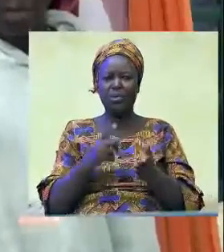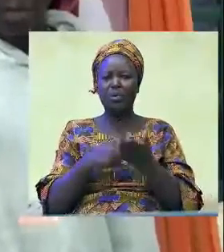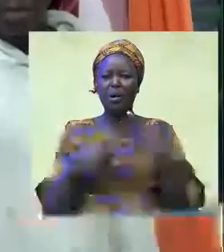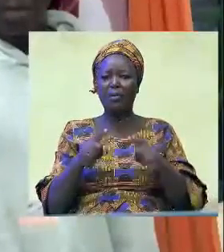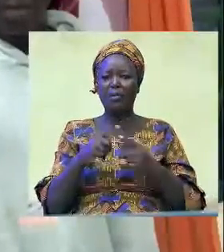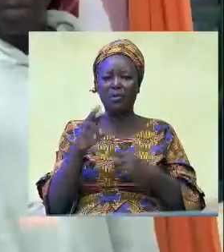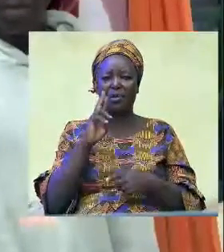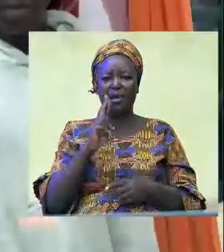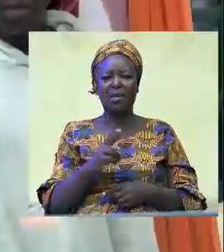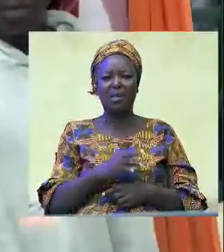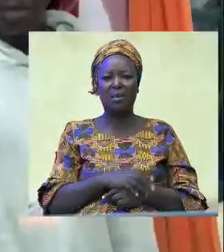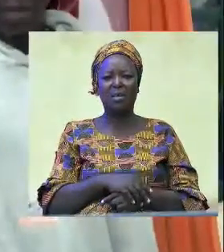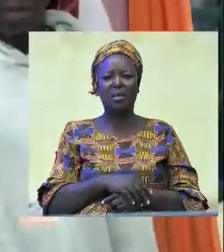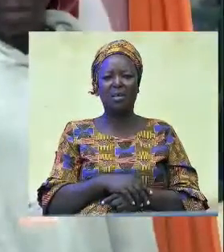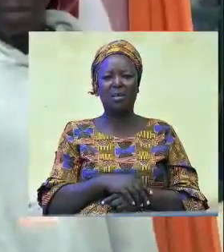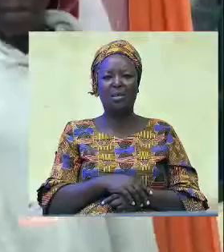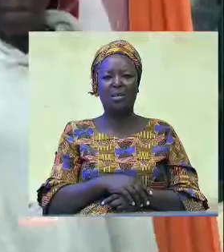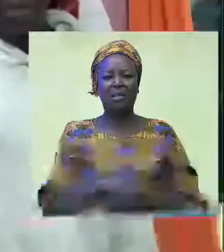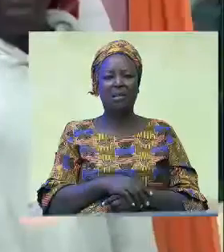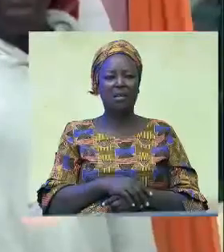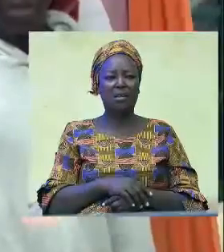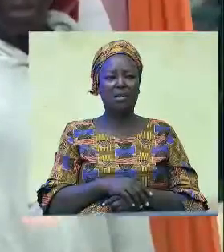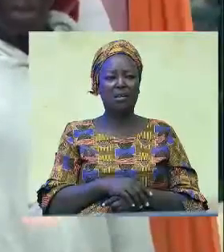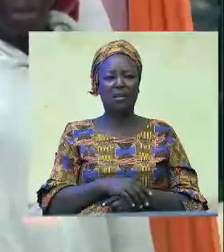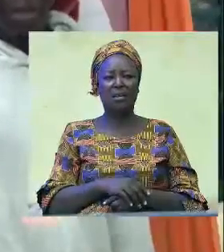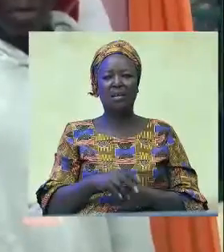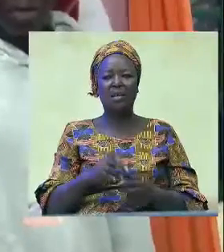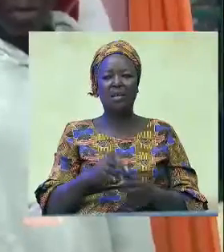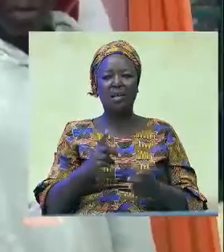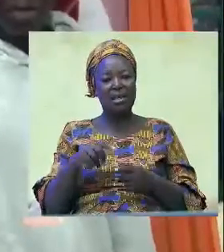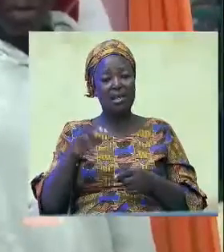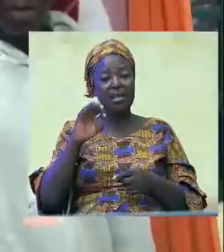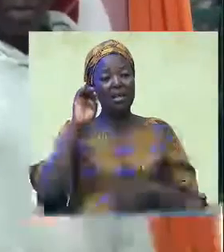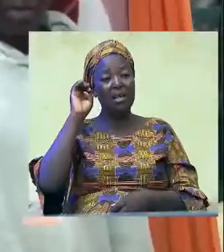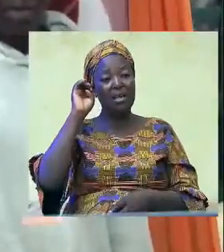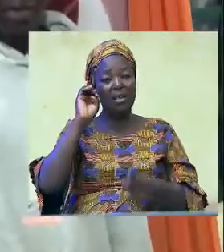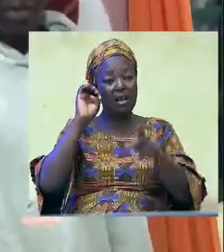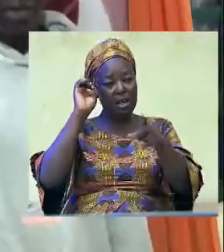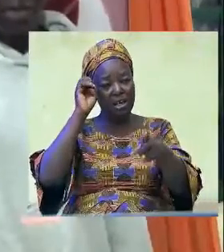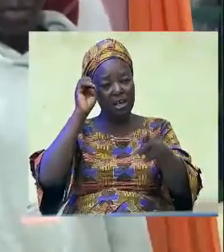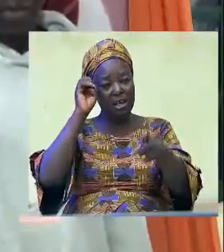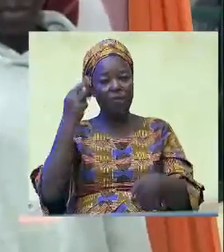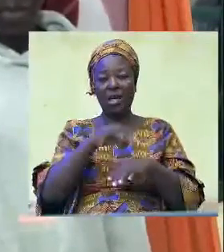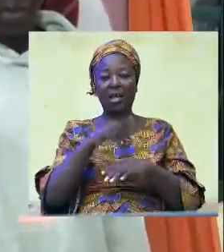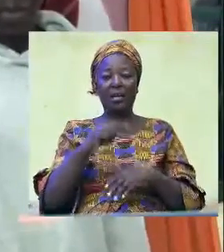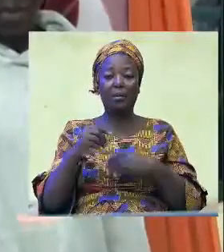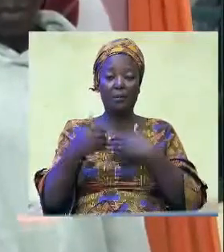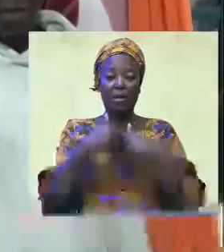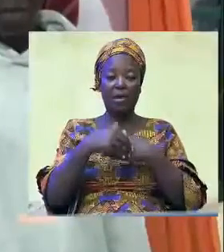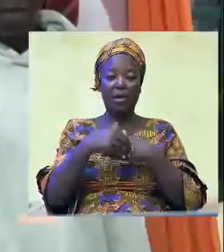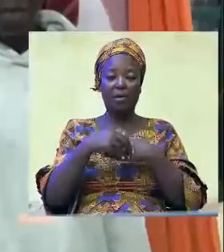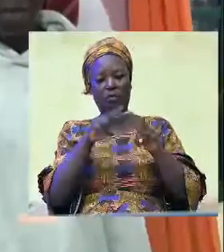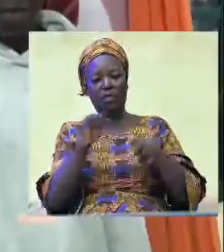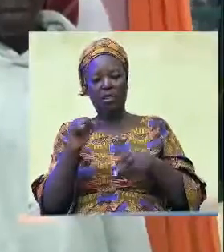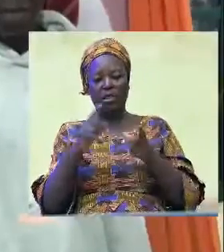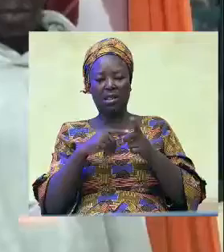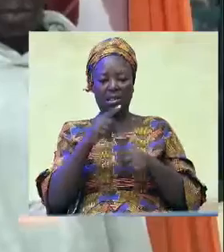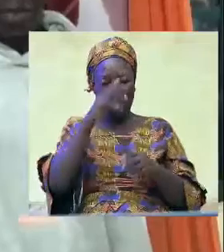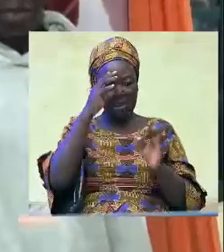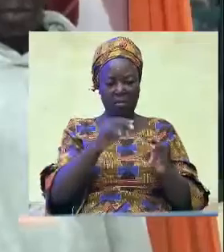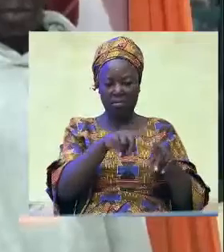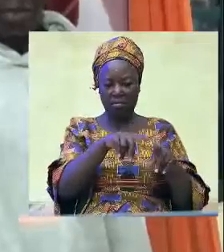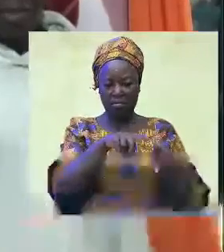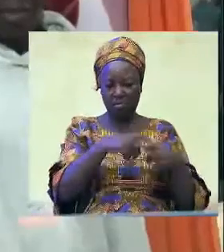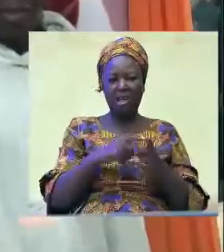like this is behaving this somehow like this. I said, After I was at the back watching what they were